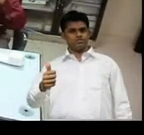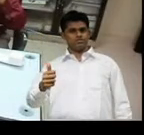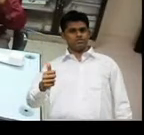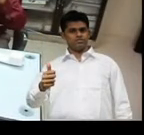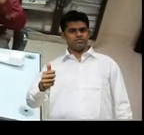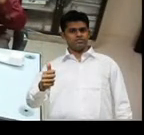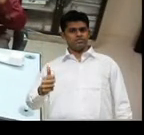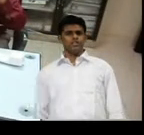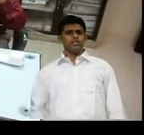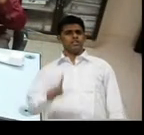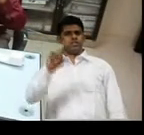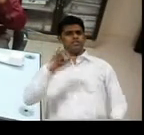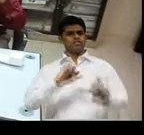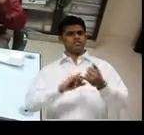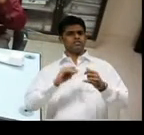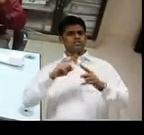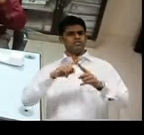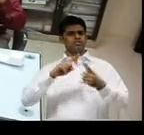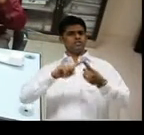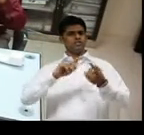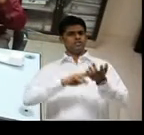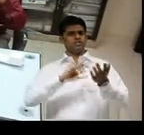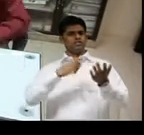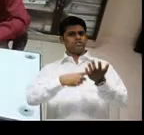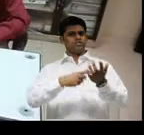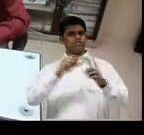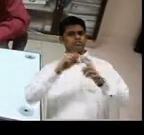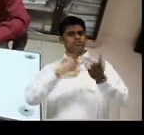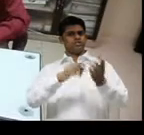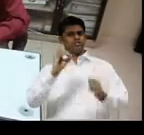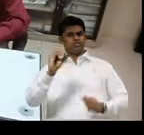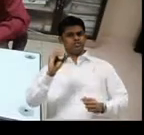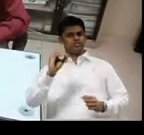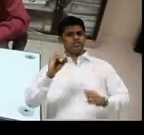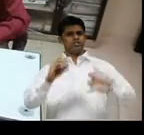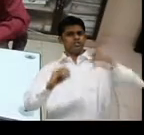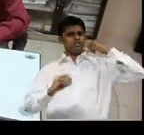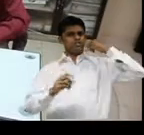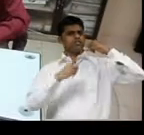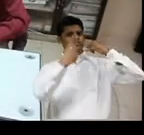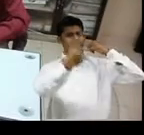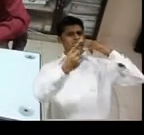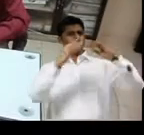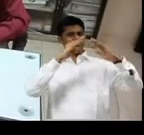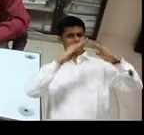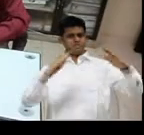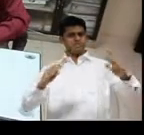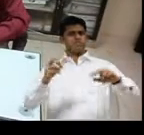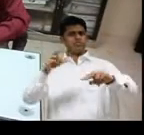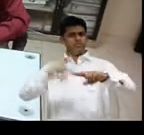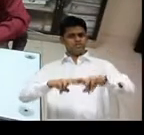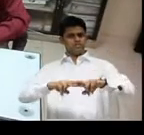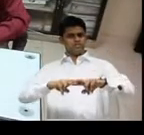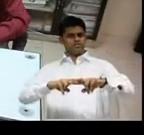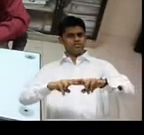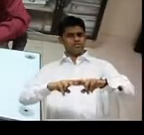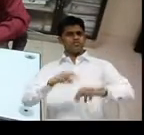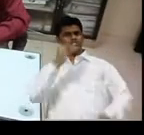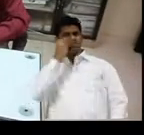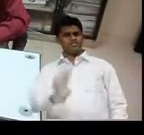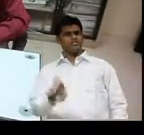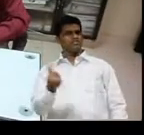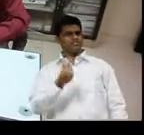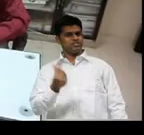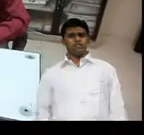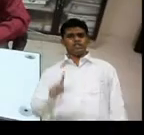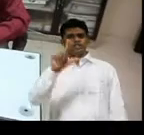tone settings while you are speaking so that you can listen to the person clearly. In this way, using the Listener Pro and the telephone kit, you can